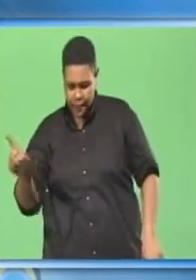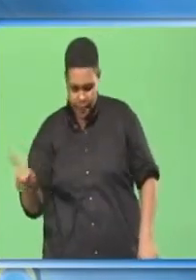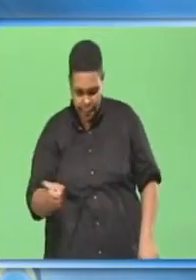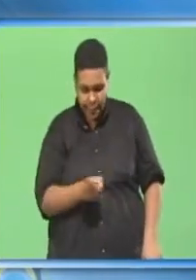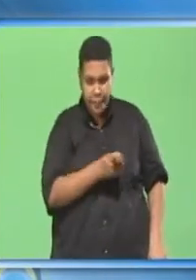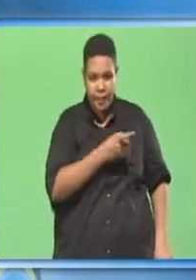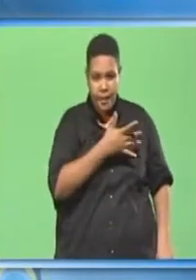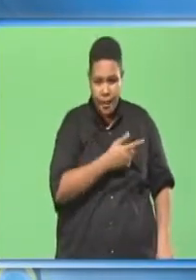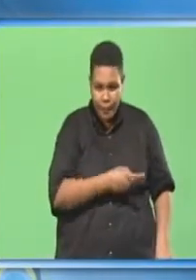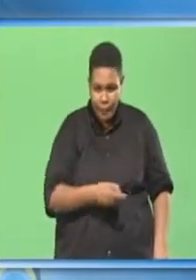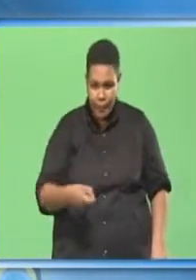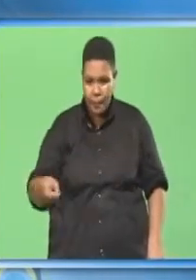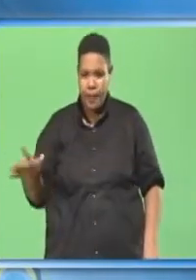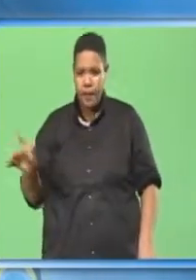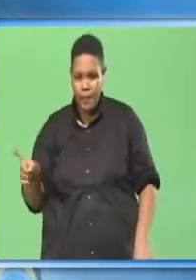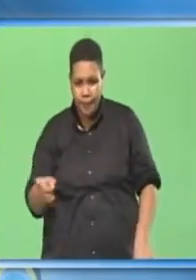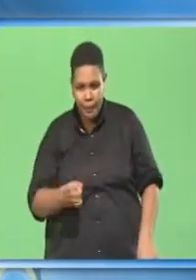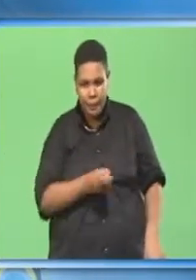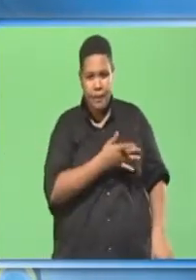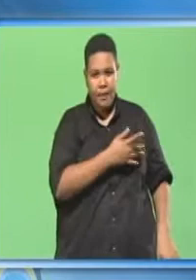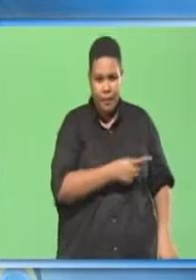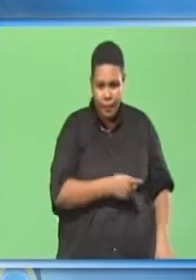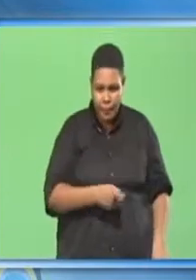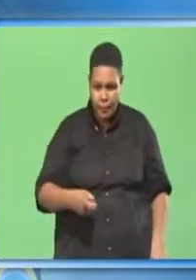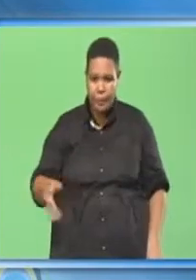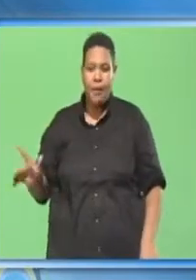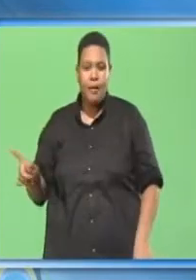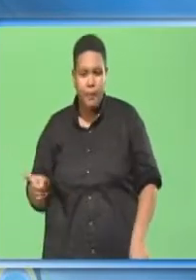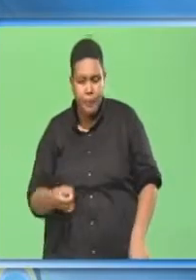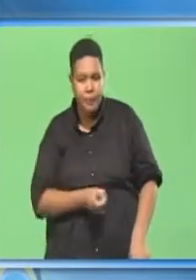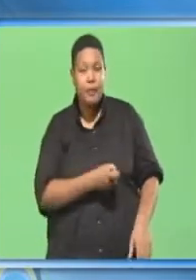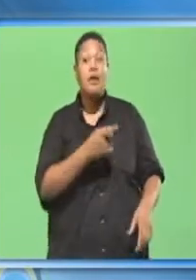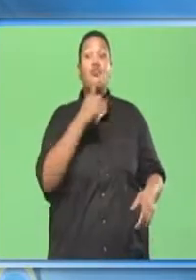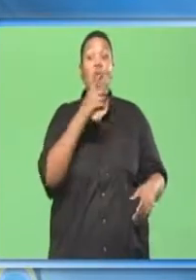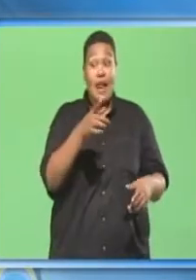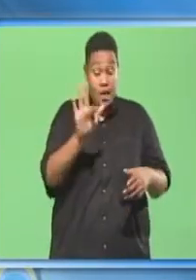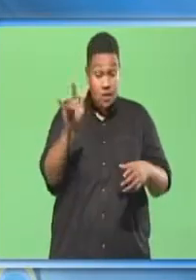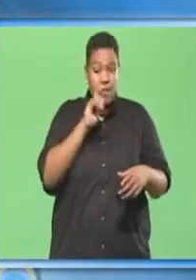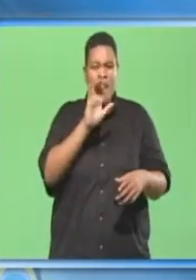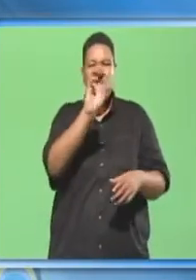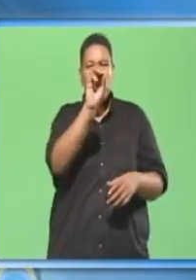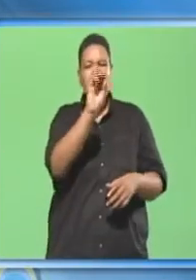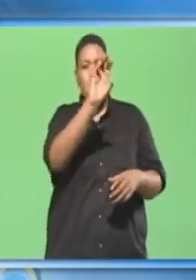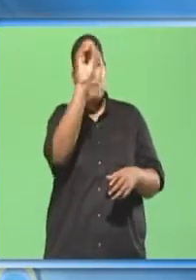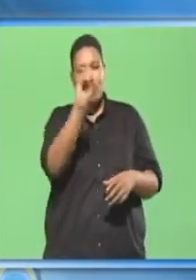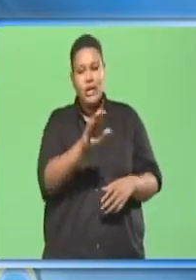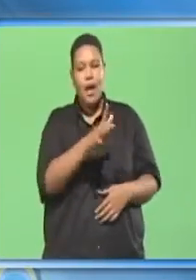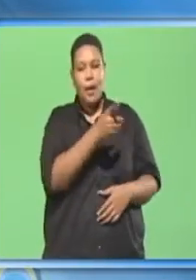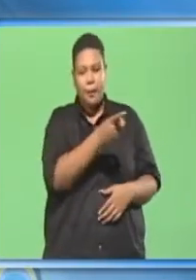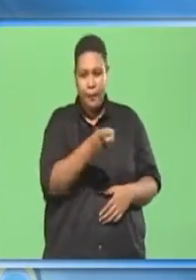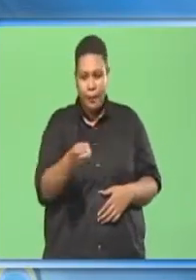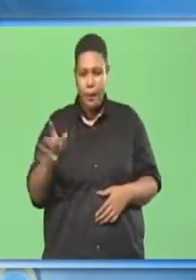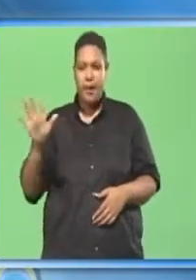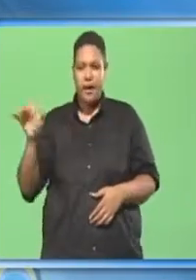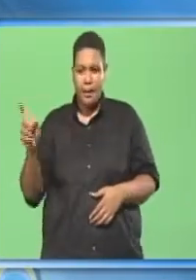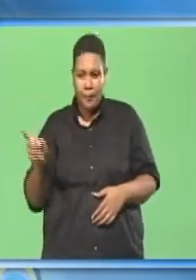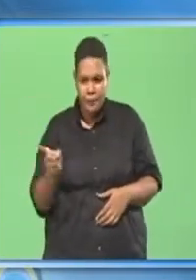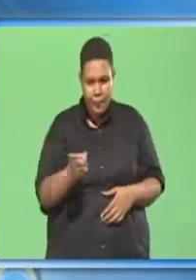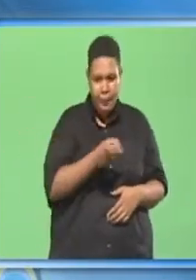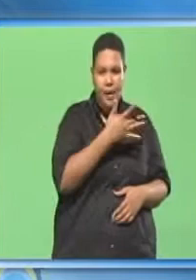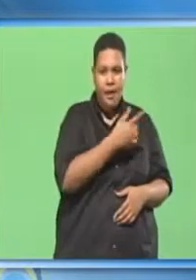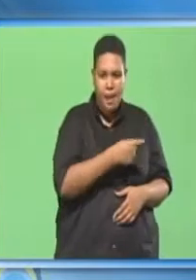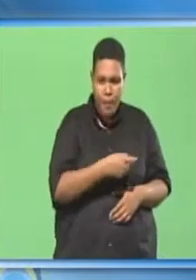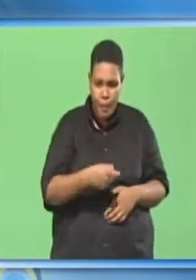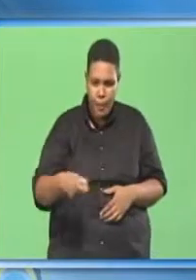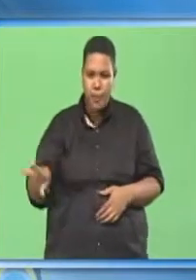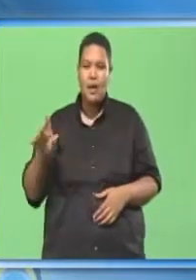trigger before ending the stroke. Overlap the strokes about 50% using alternate left